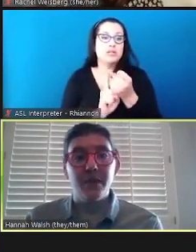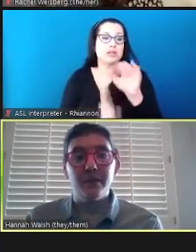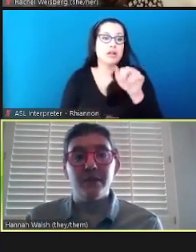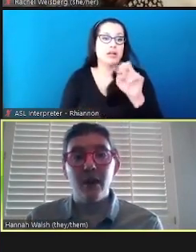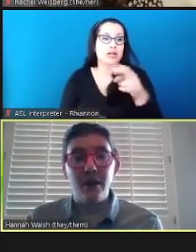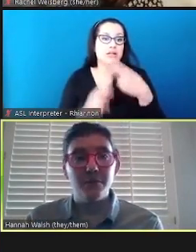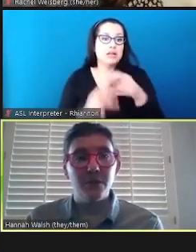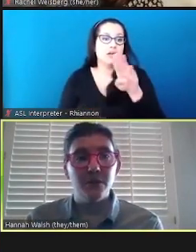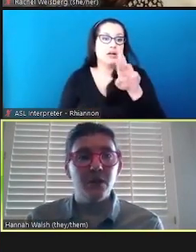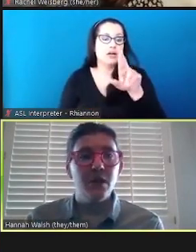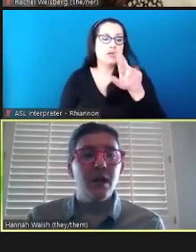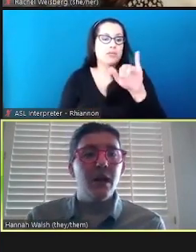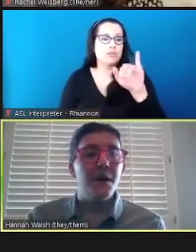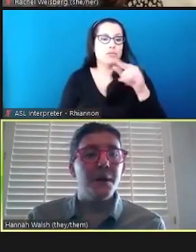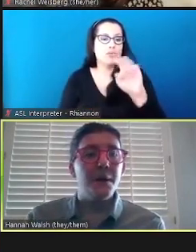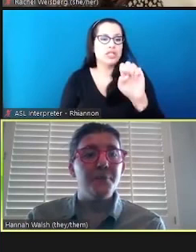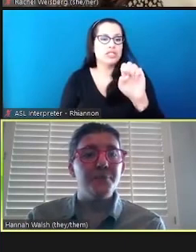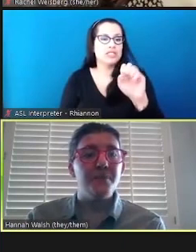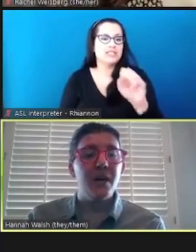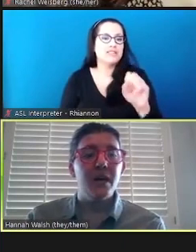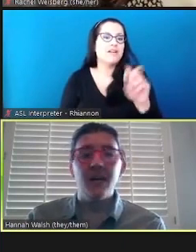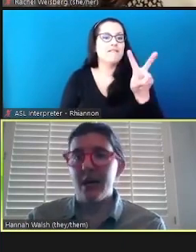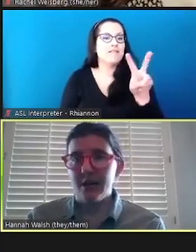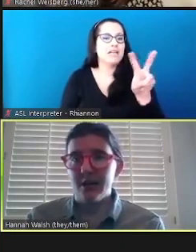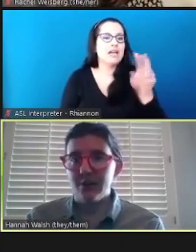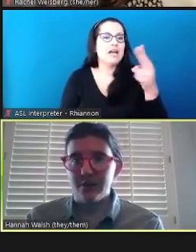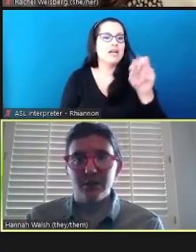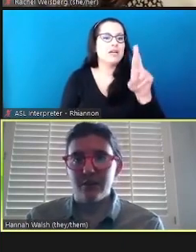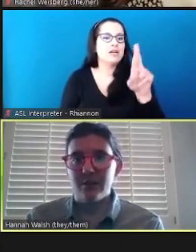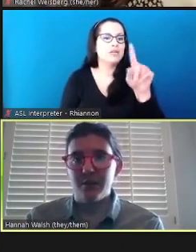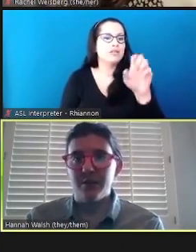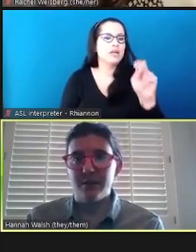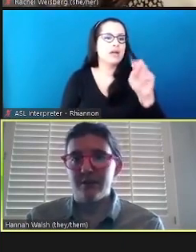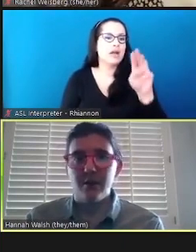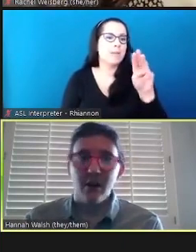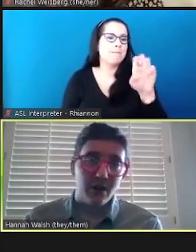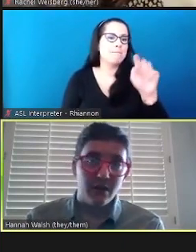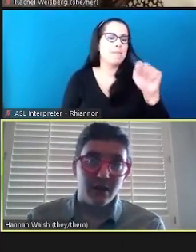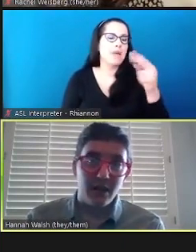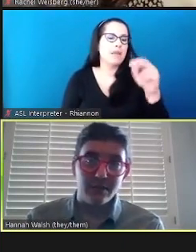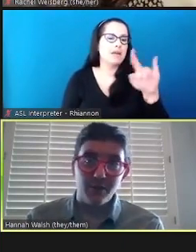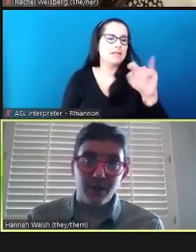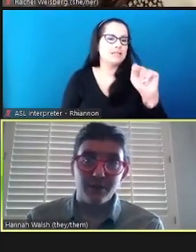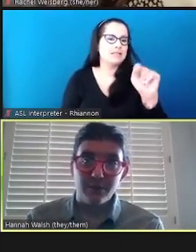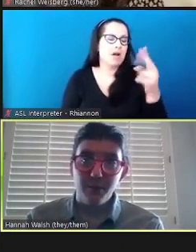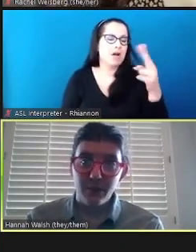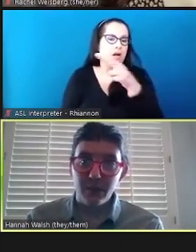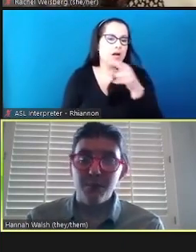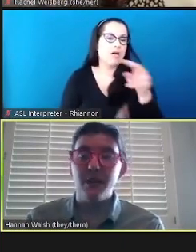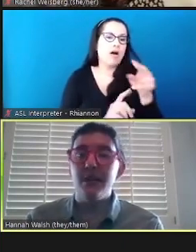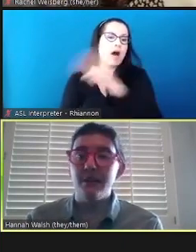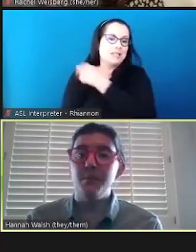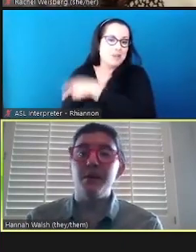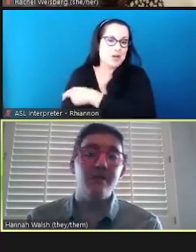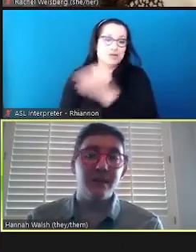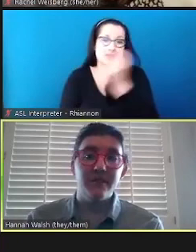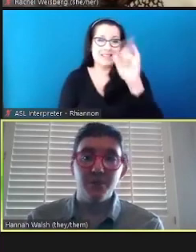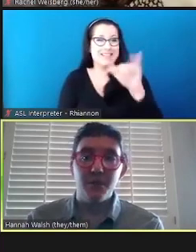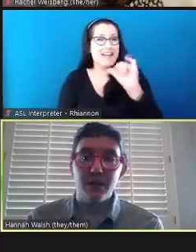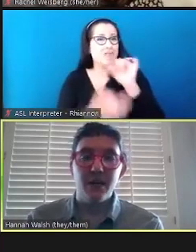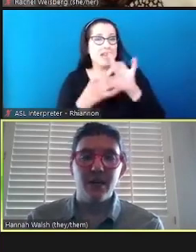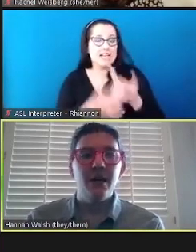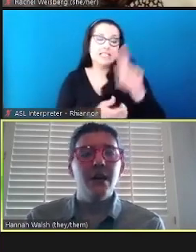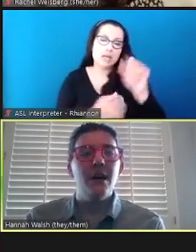Houston Methodist Hospital. And again, just a disclaimer, this is not a case about disability, but it is about the